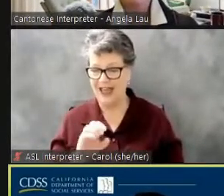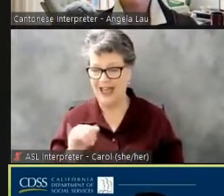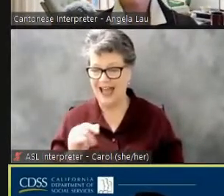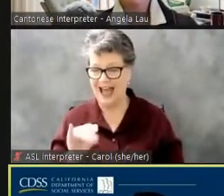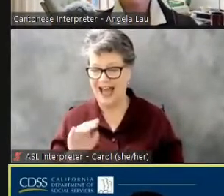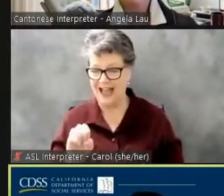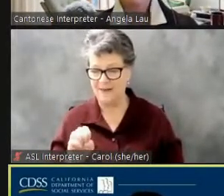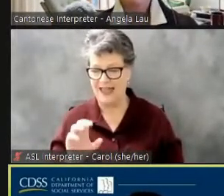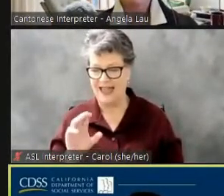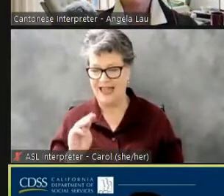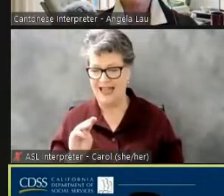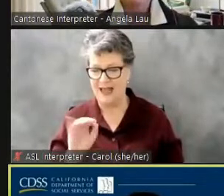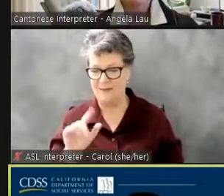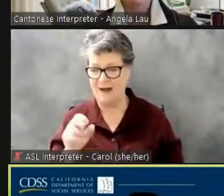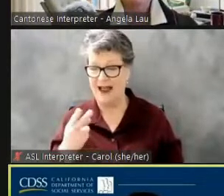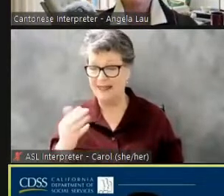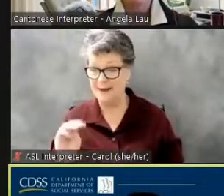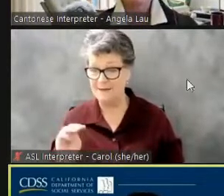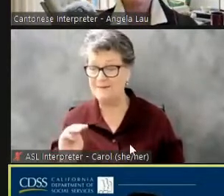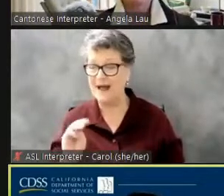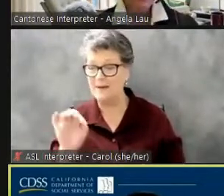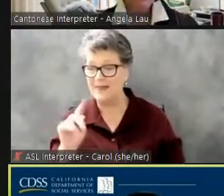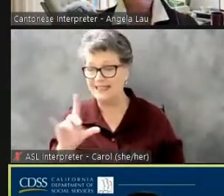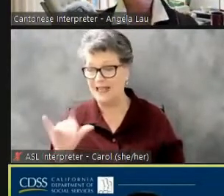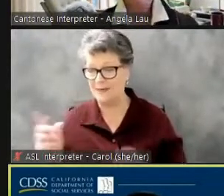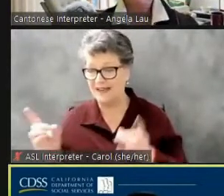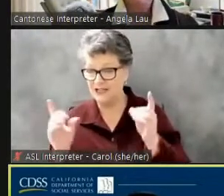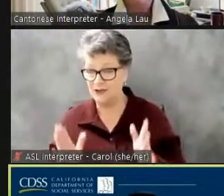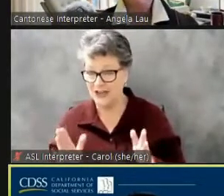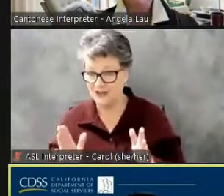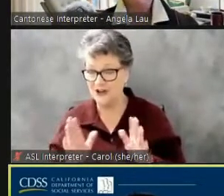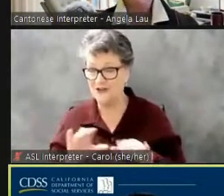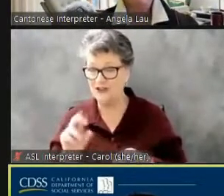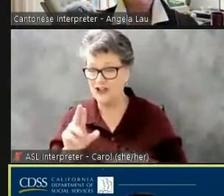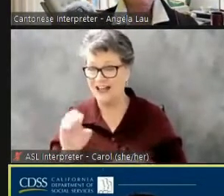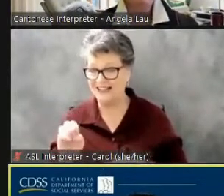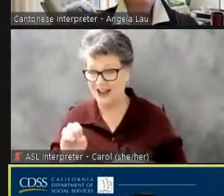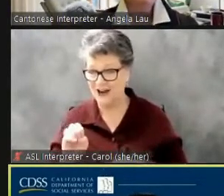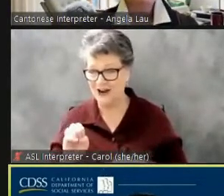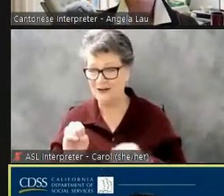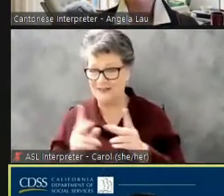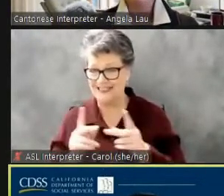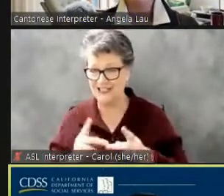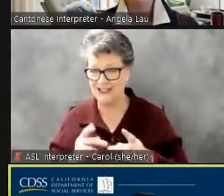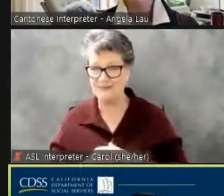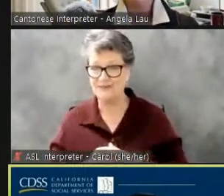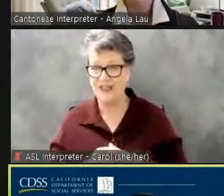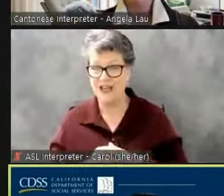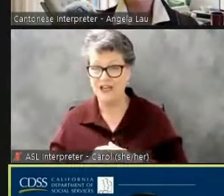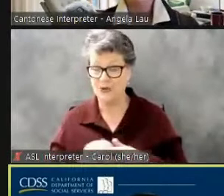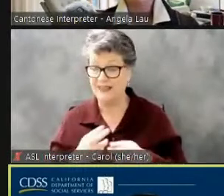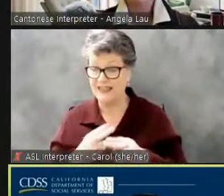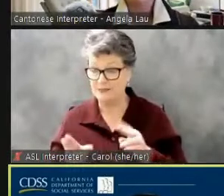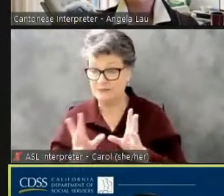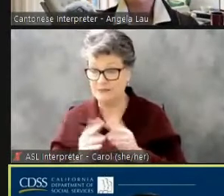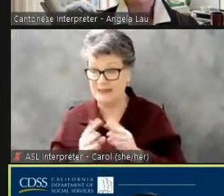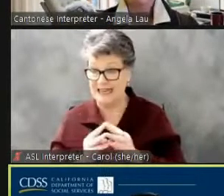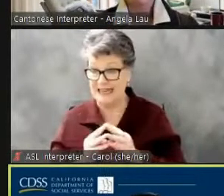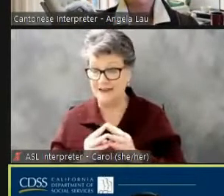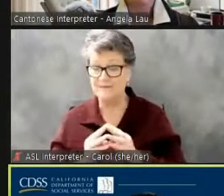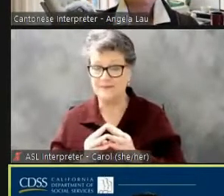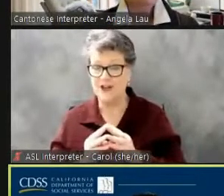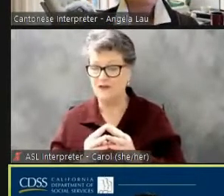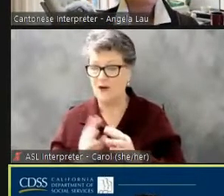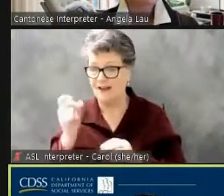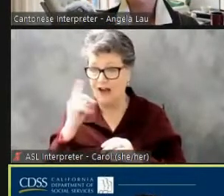the Deputy Director for the Child Care and Development Division. During this briefing of the Governor's proposed